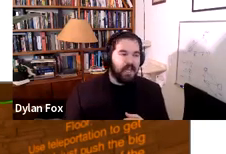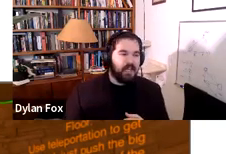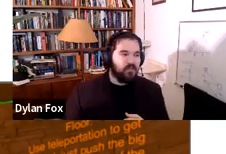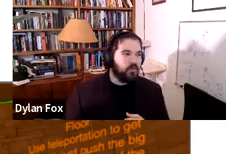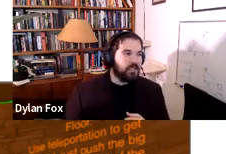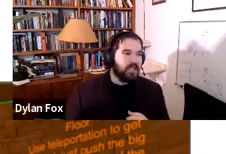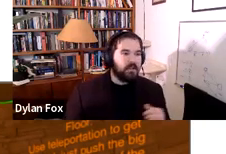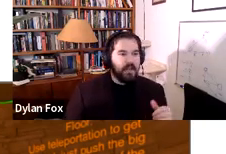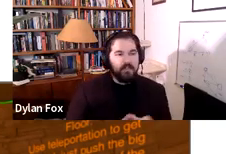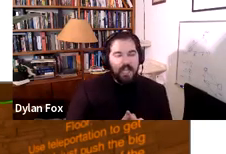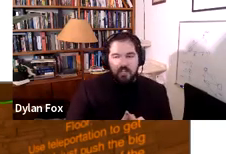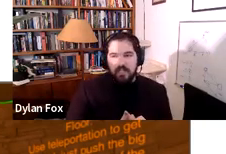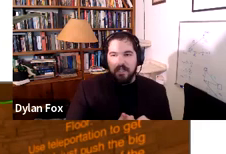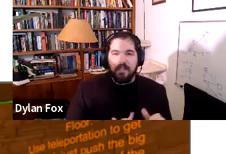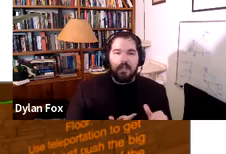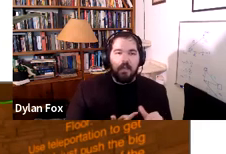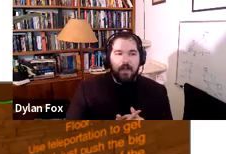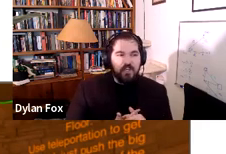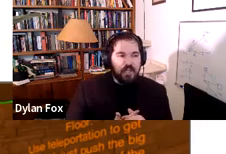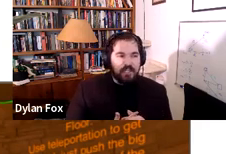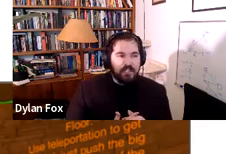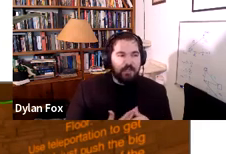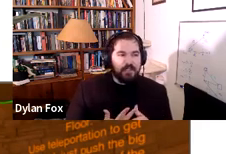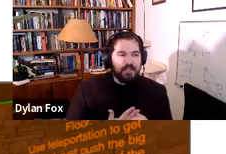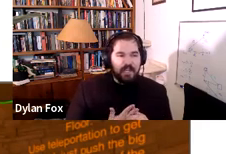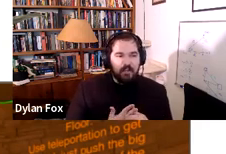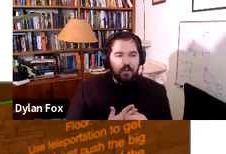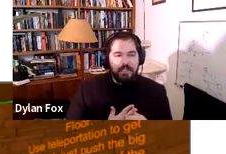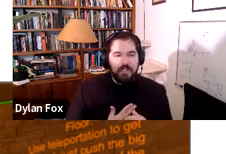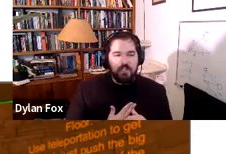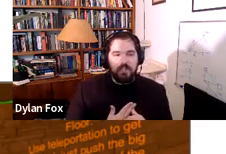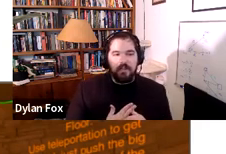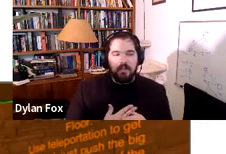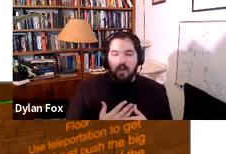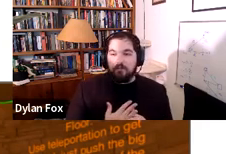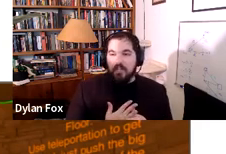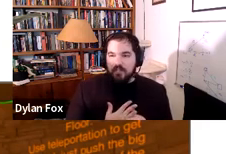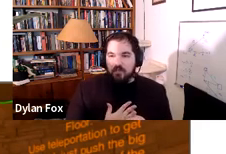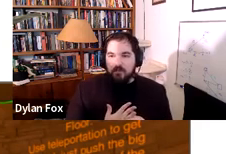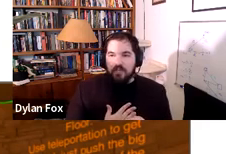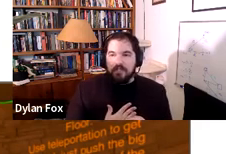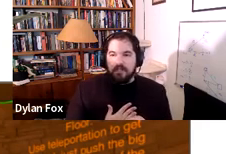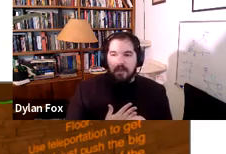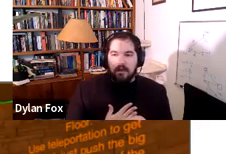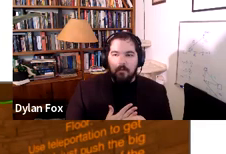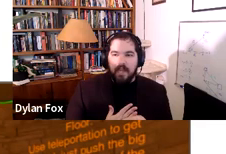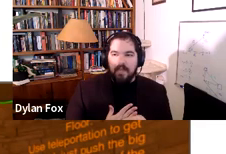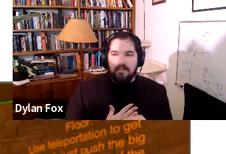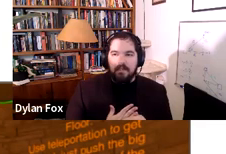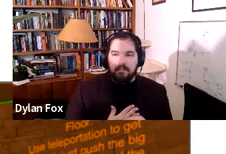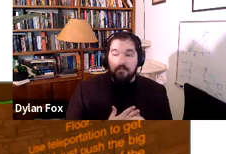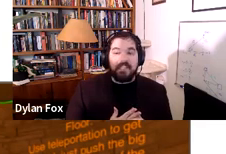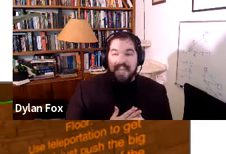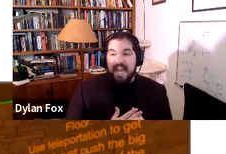looked at tools like magnification, edge enhancement, text augmentation, object descriptions,